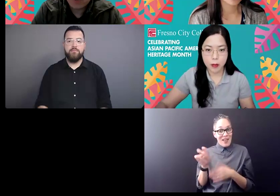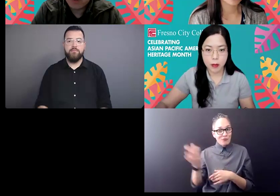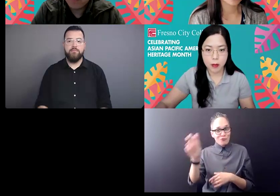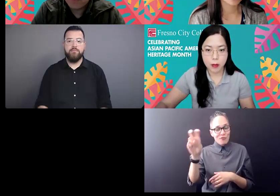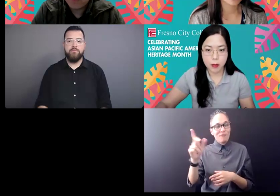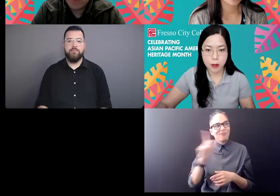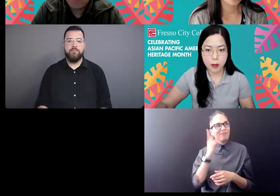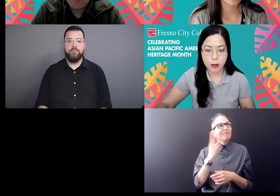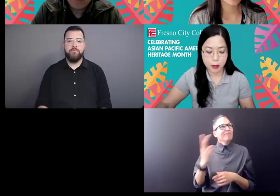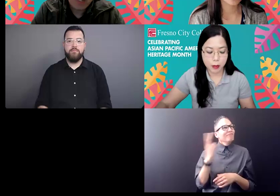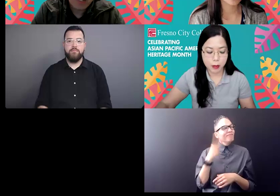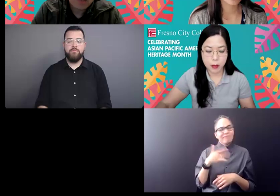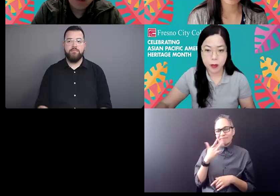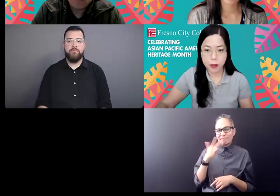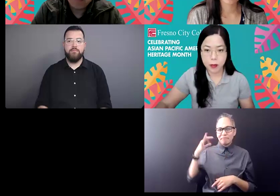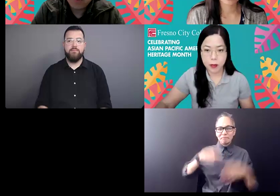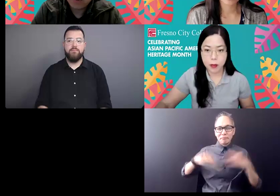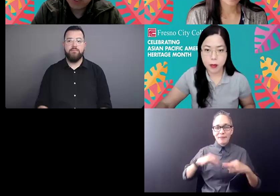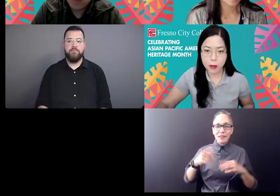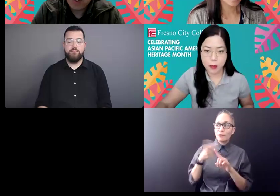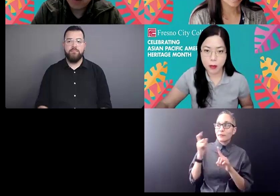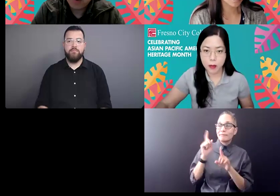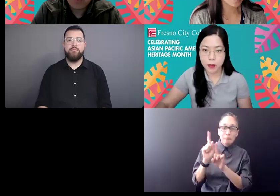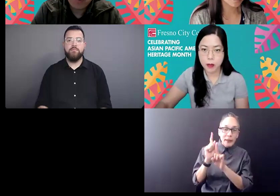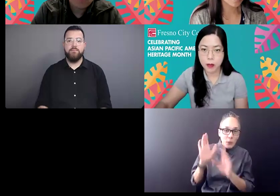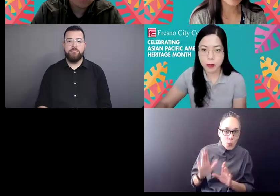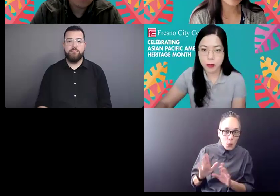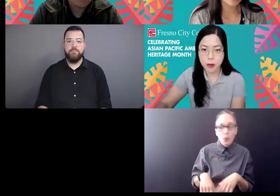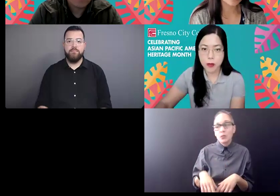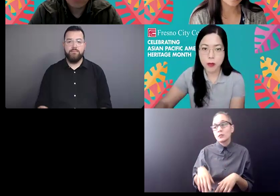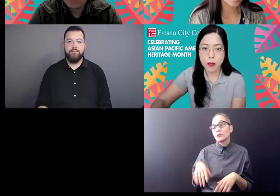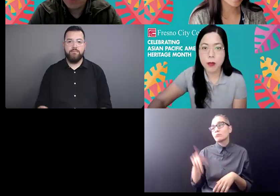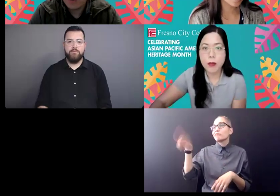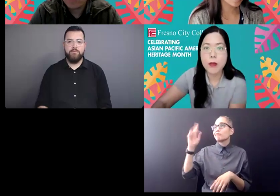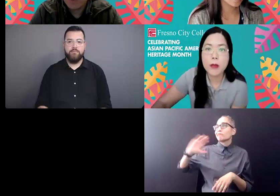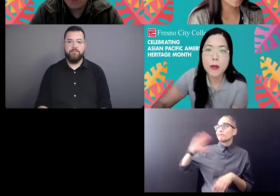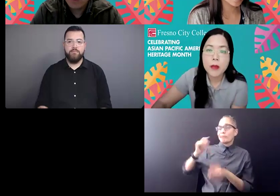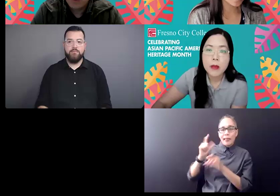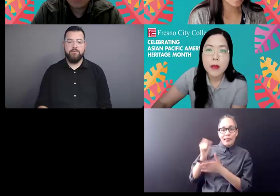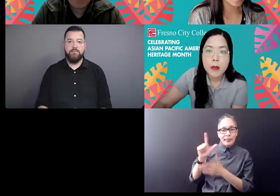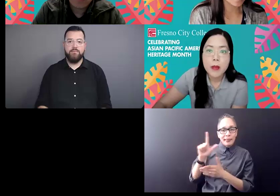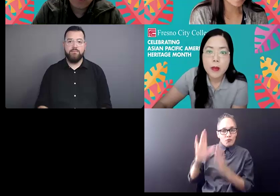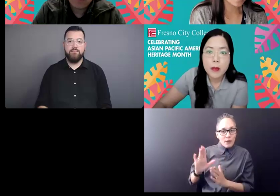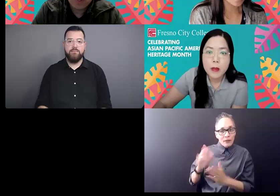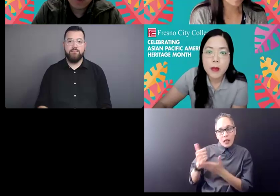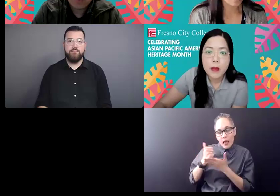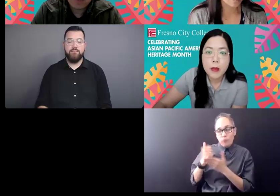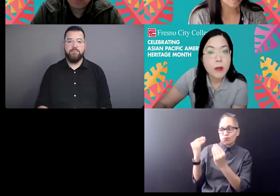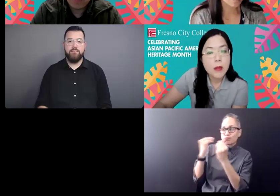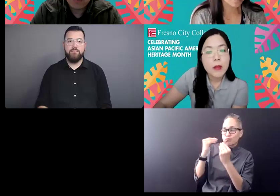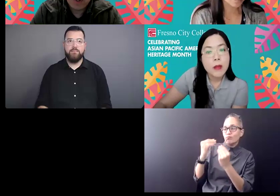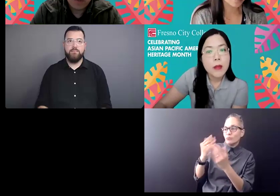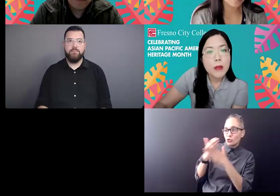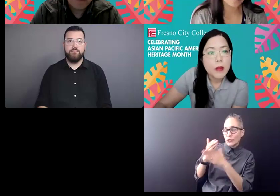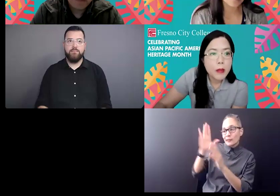been fortunate enough to benefit from the guidance of mentorship and the librarians who generously helped me and shared their wisdom and